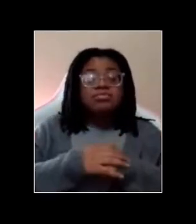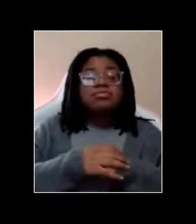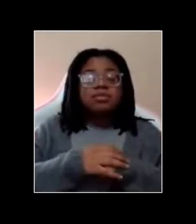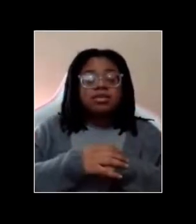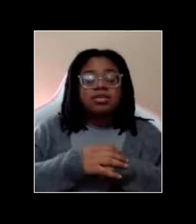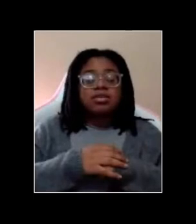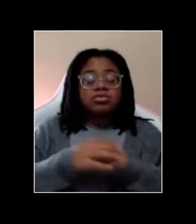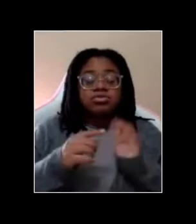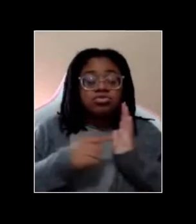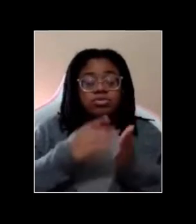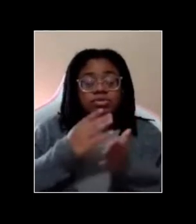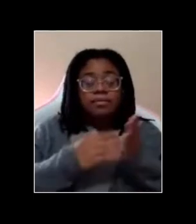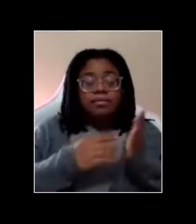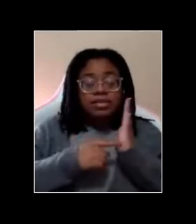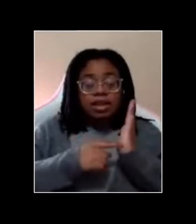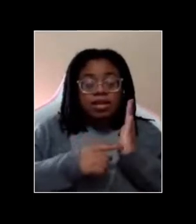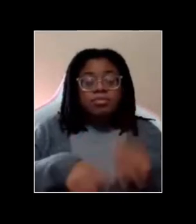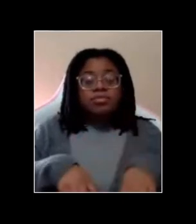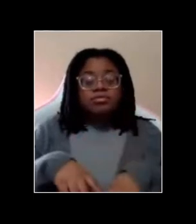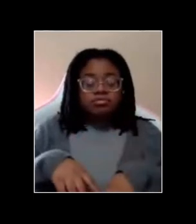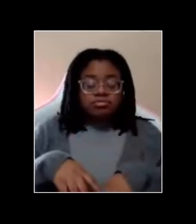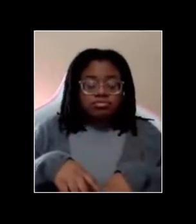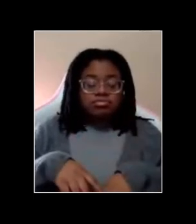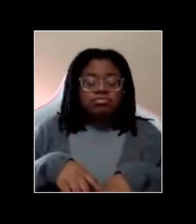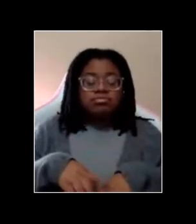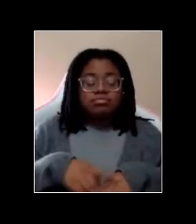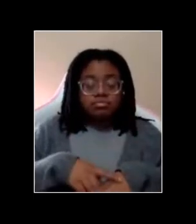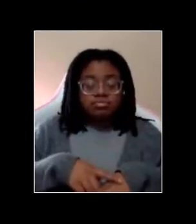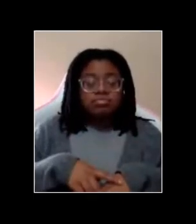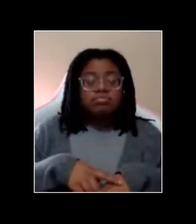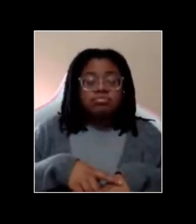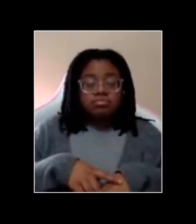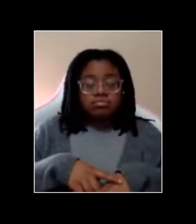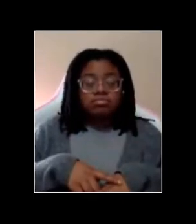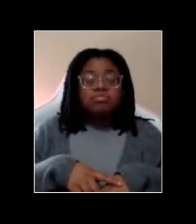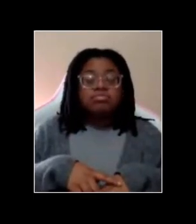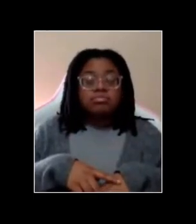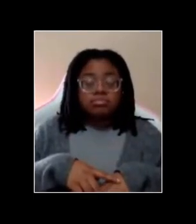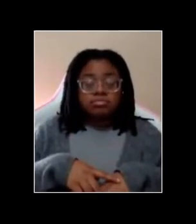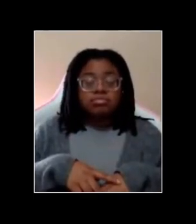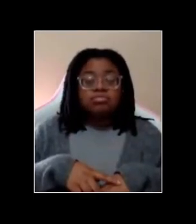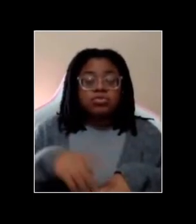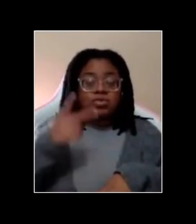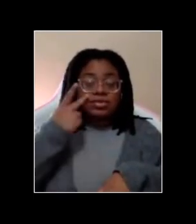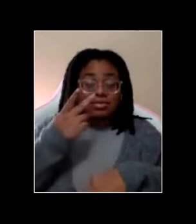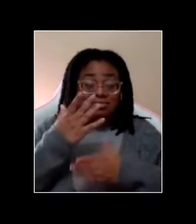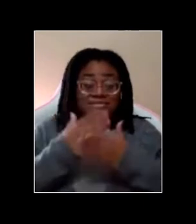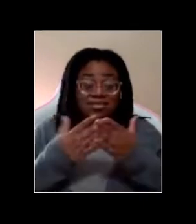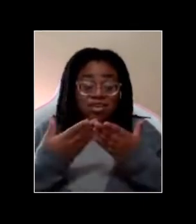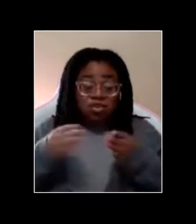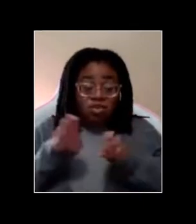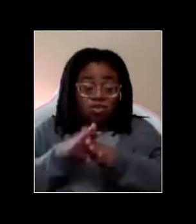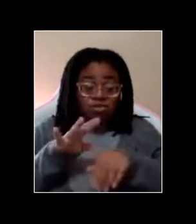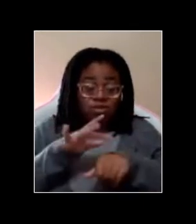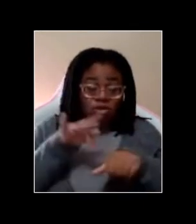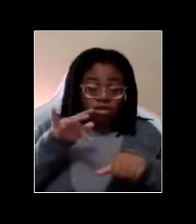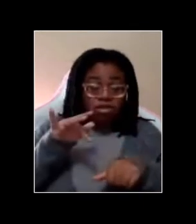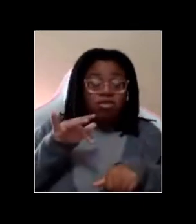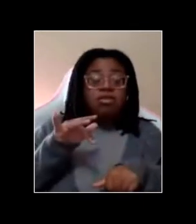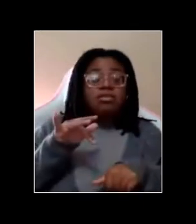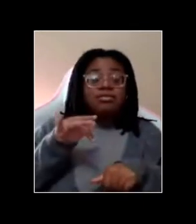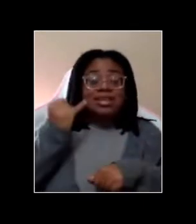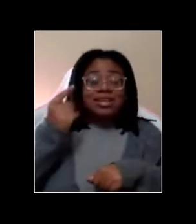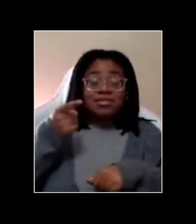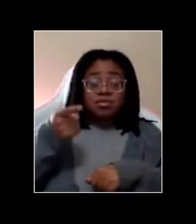example of the ski area that closes for the season from earlier on, you know, if you were someone